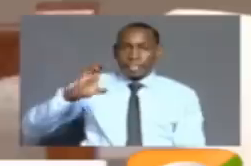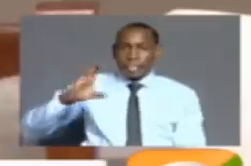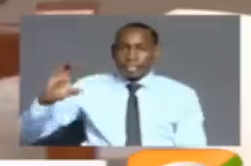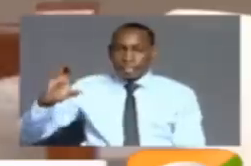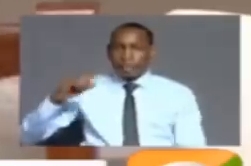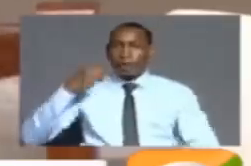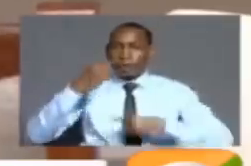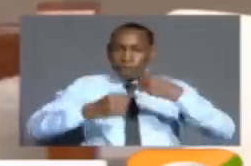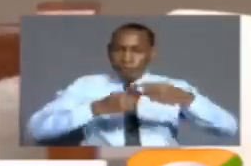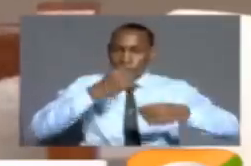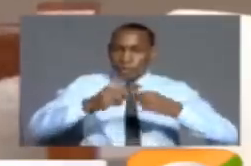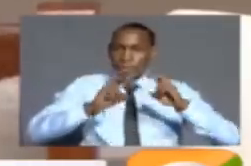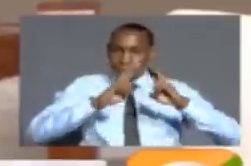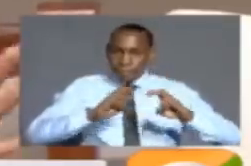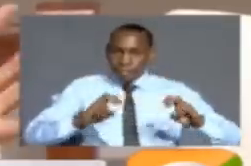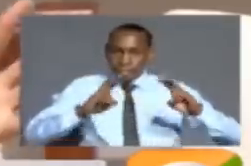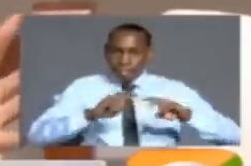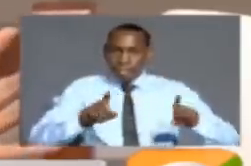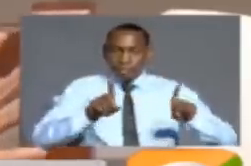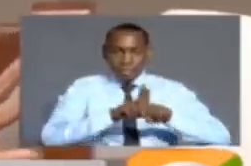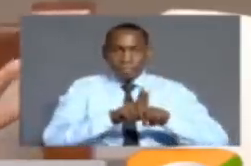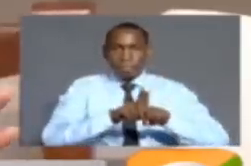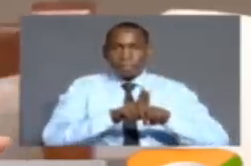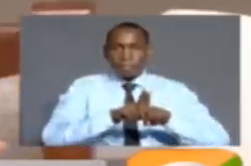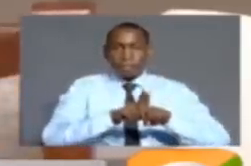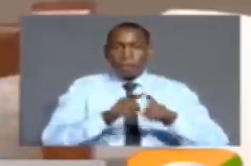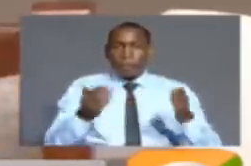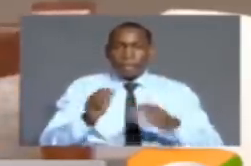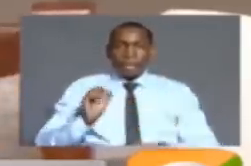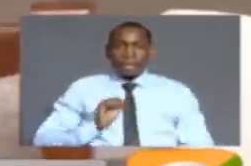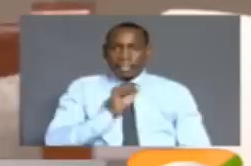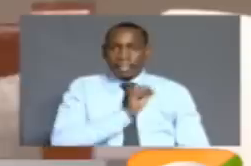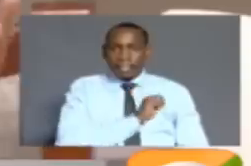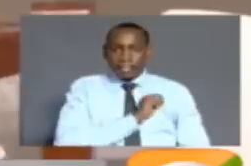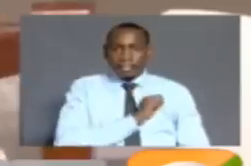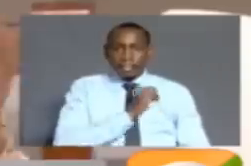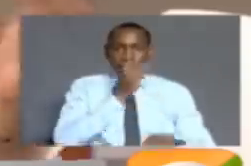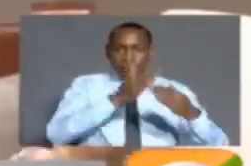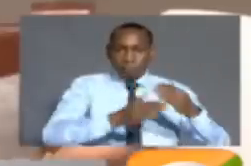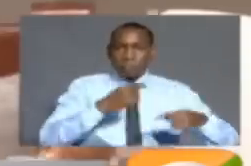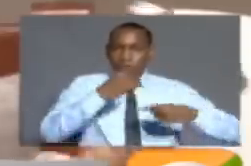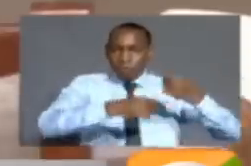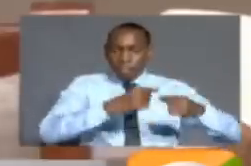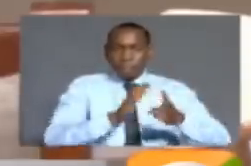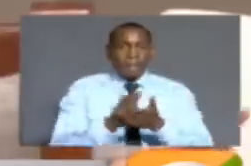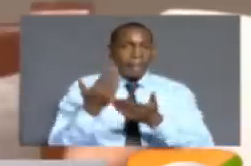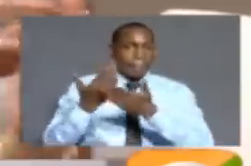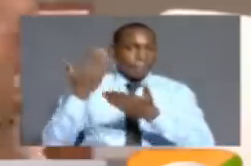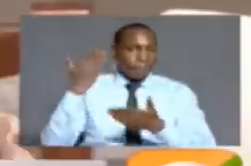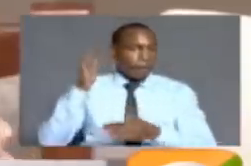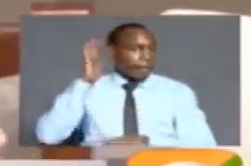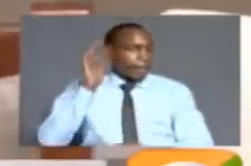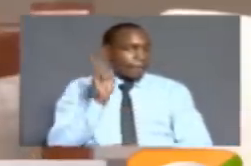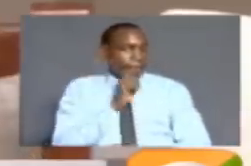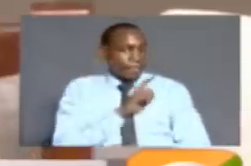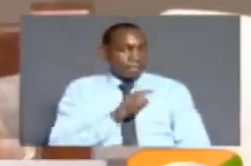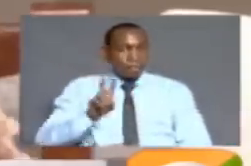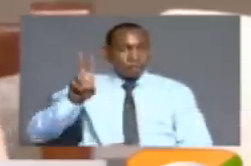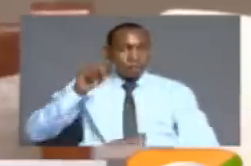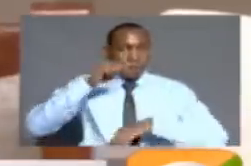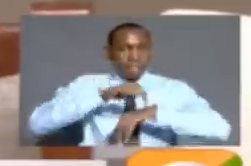to continue with that investigation where the Senate left off and continue. And I know we've had previously,